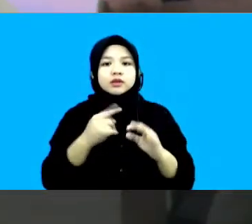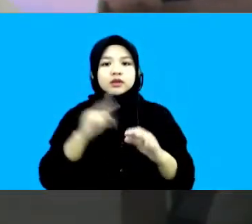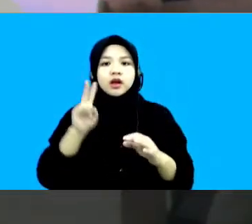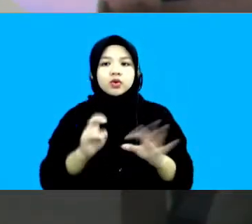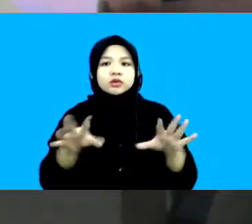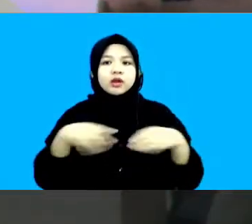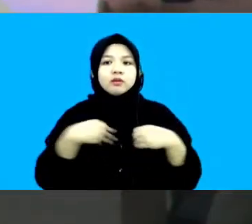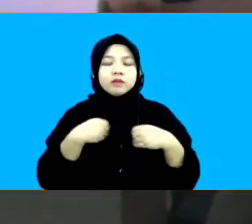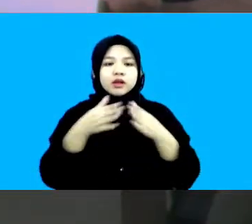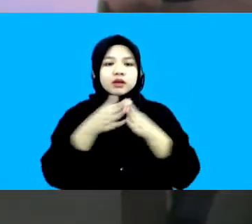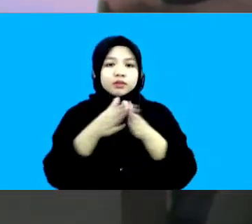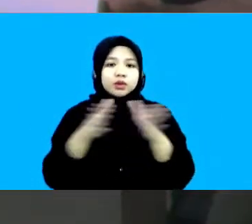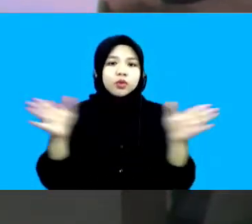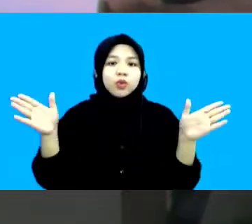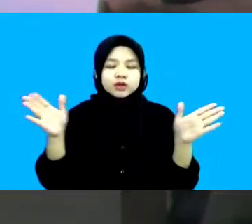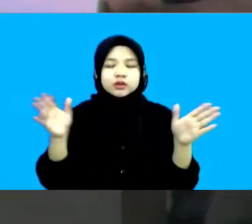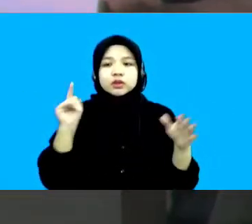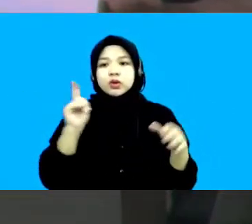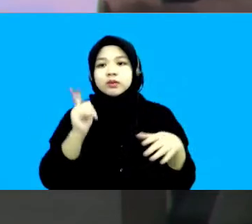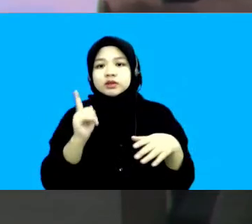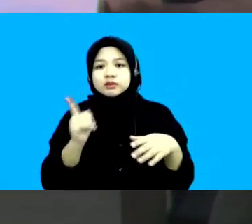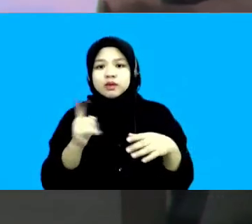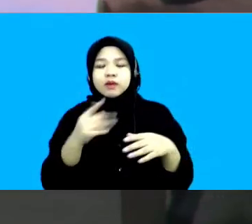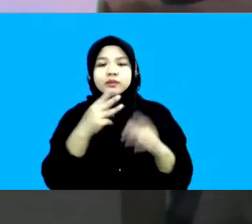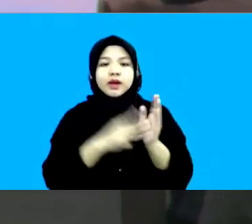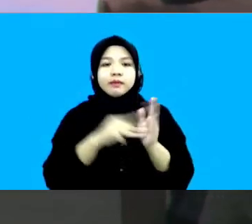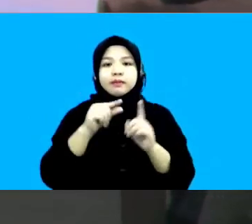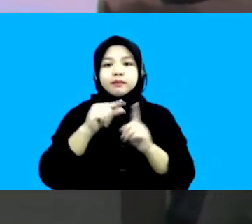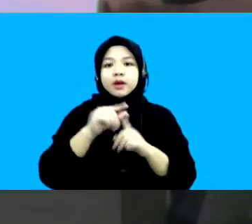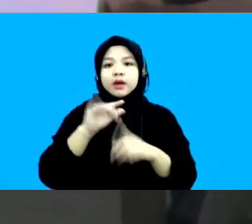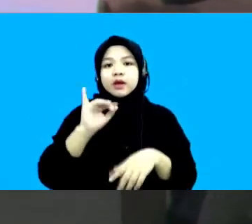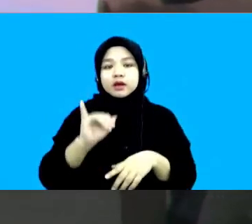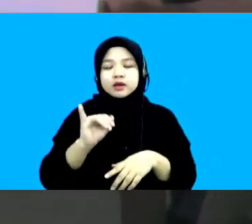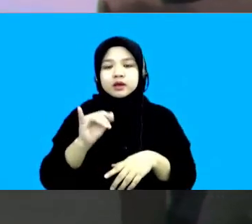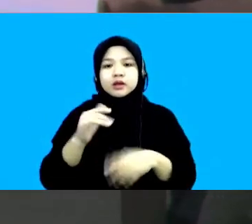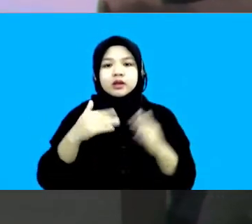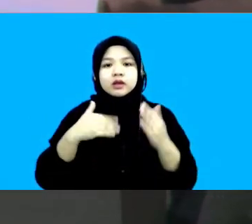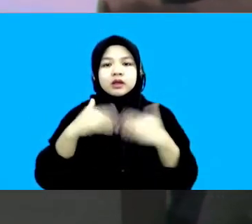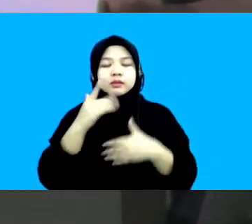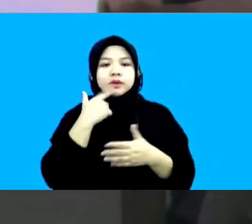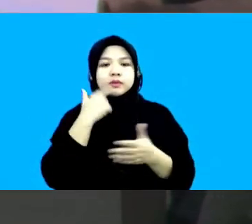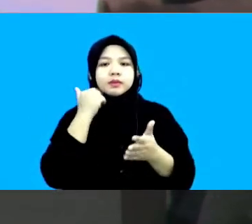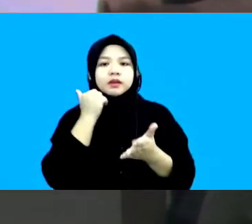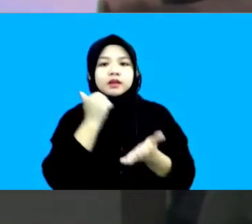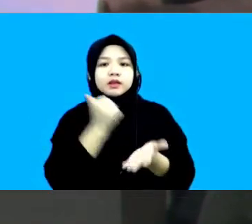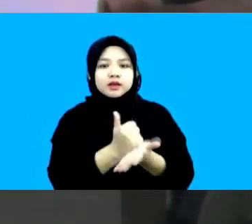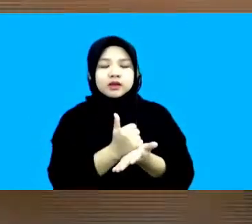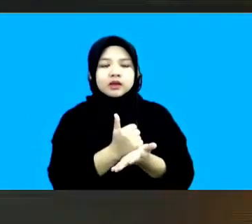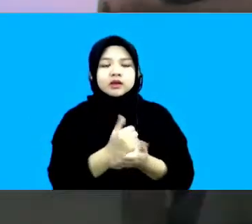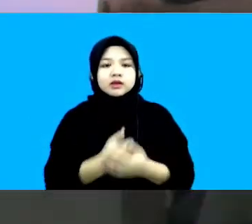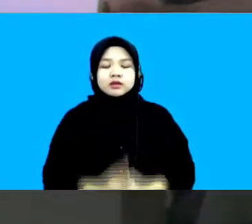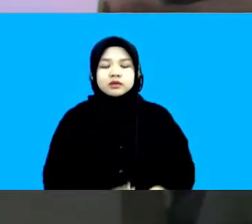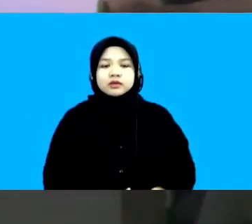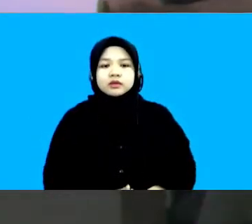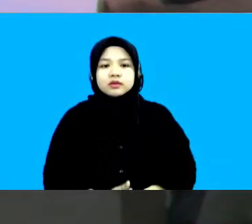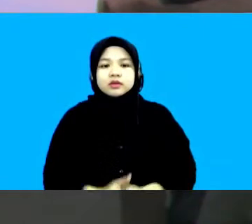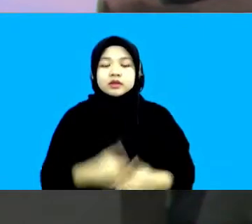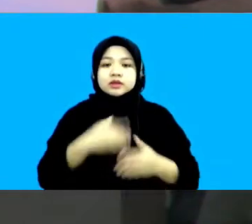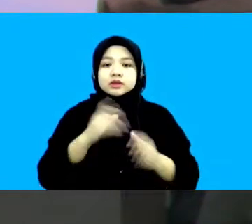perhaps on the March 2020 with our friends Ben Olken and Ray Mahana, we proposed to the government